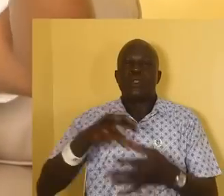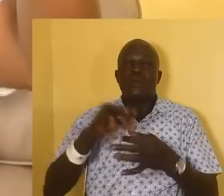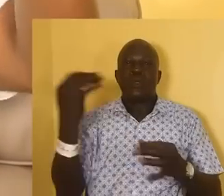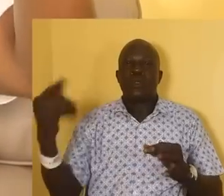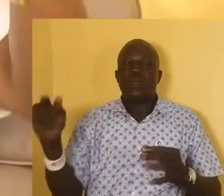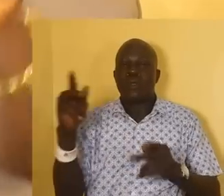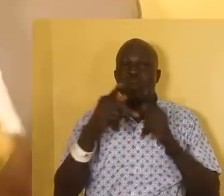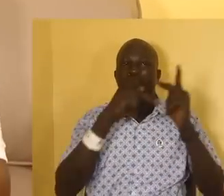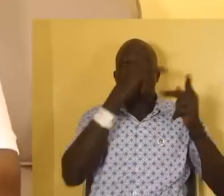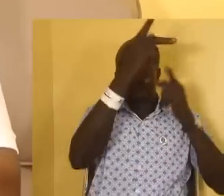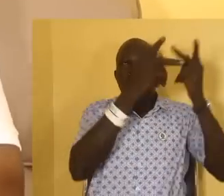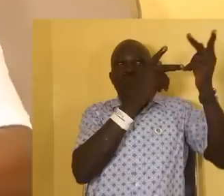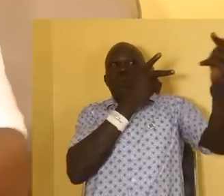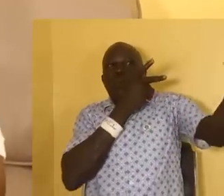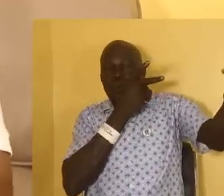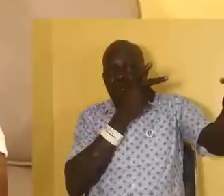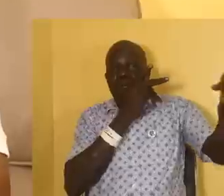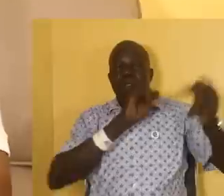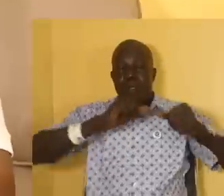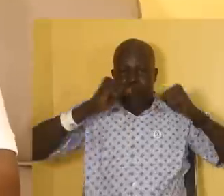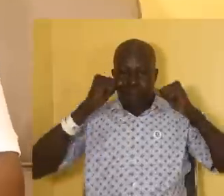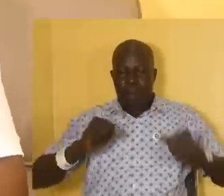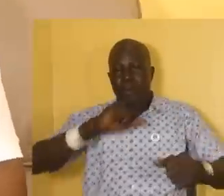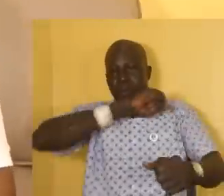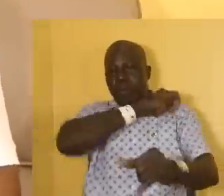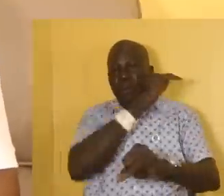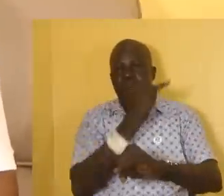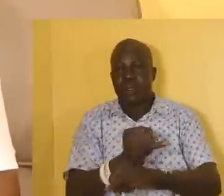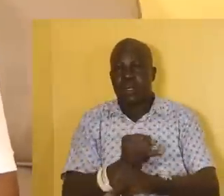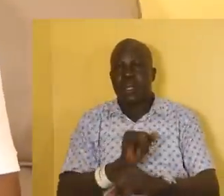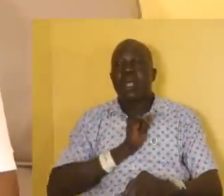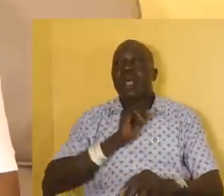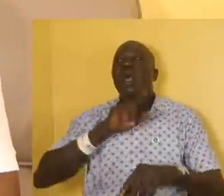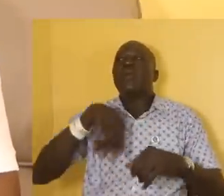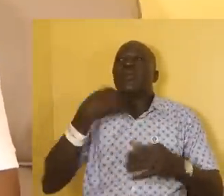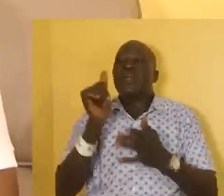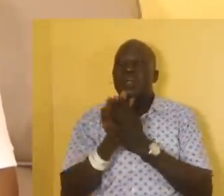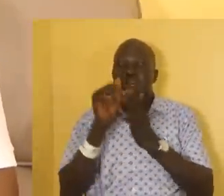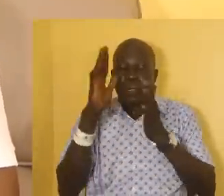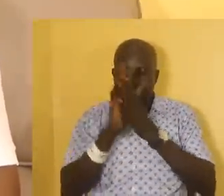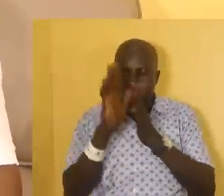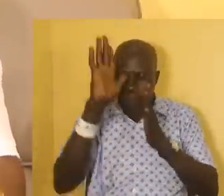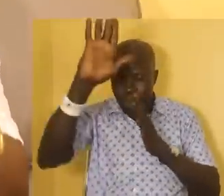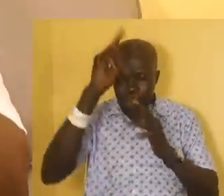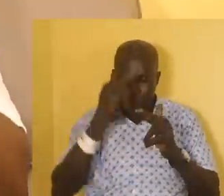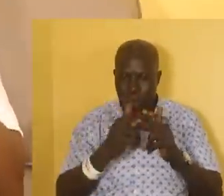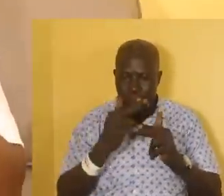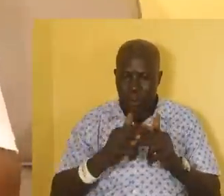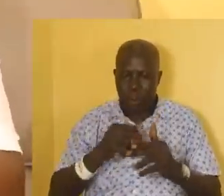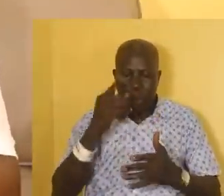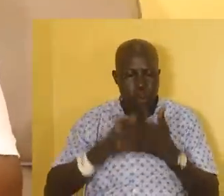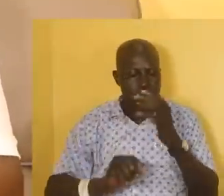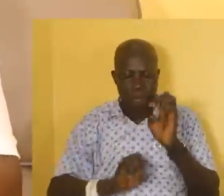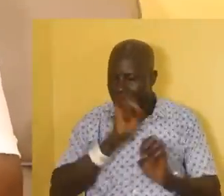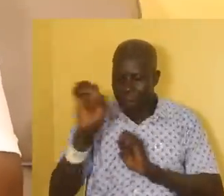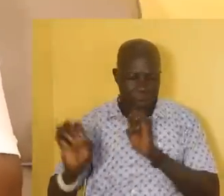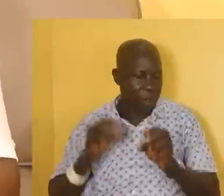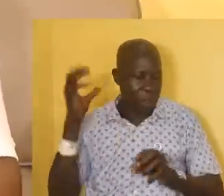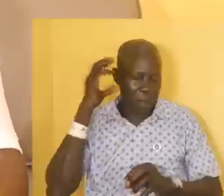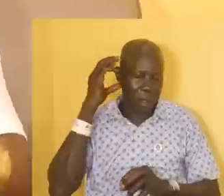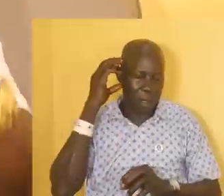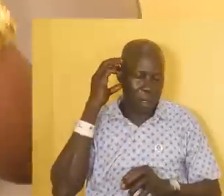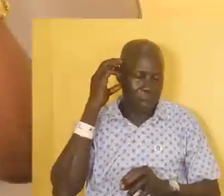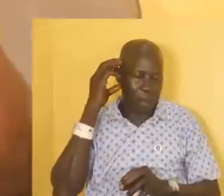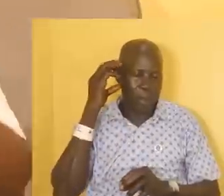Spirits of the prophets, Agbara Israel, born in Israel, I pray in your name, whosoever that is